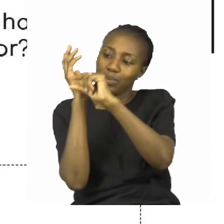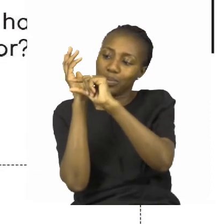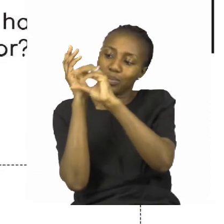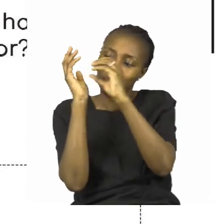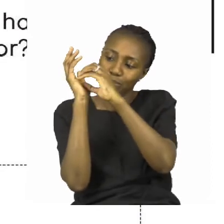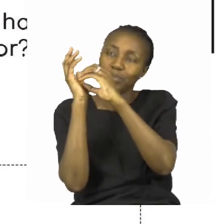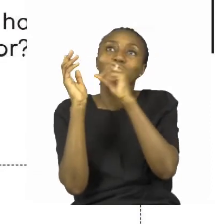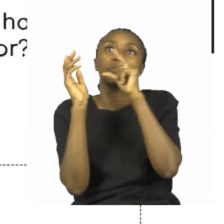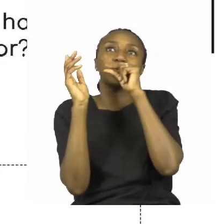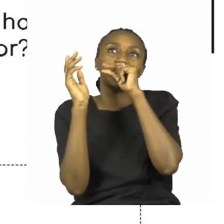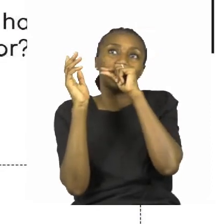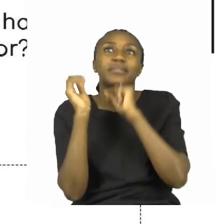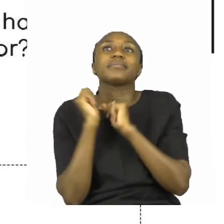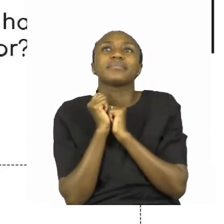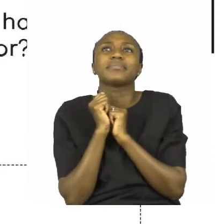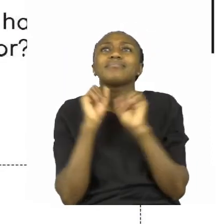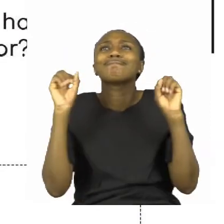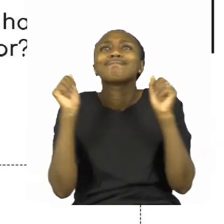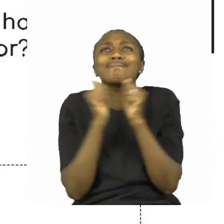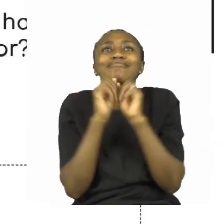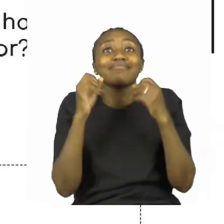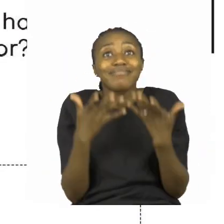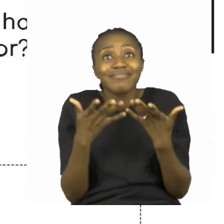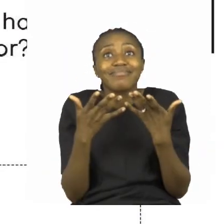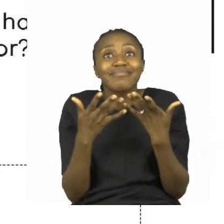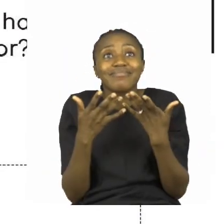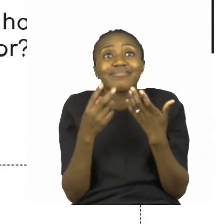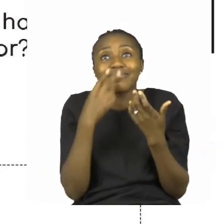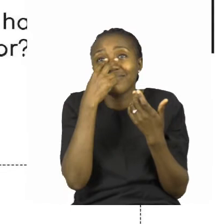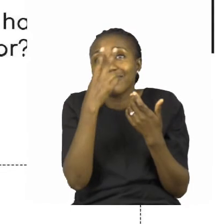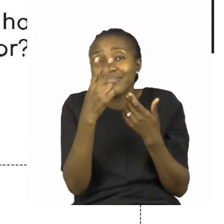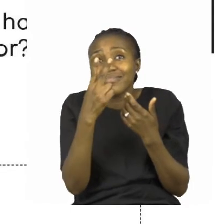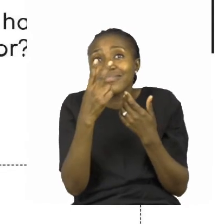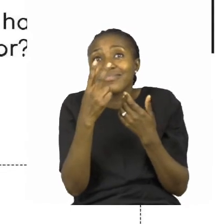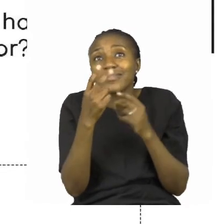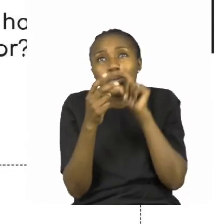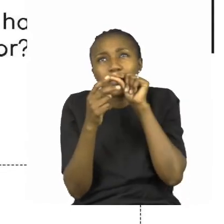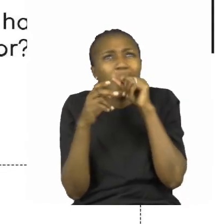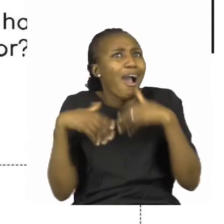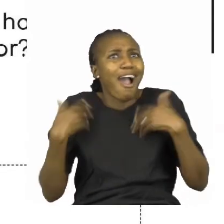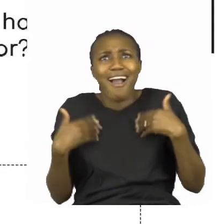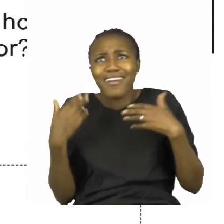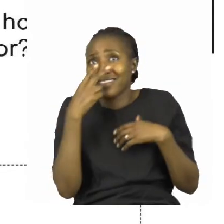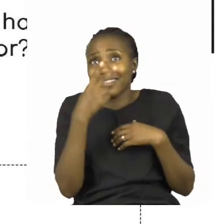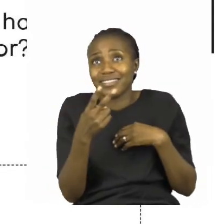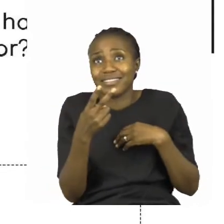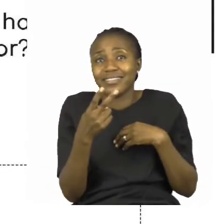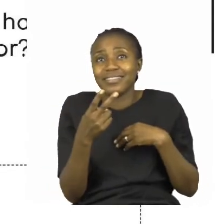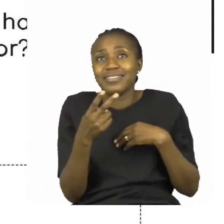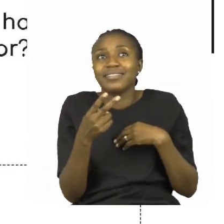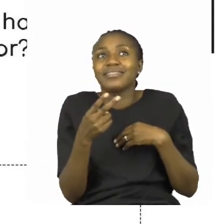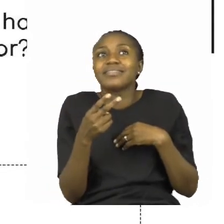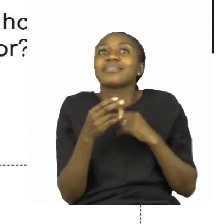together? You can see that those chicks are very happy to be there. Now remember,